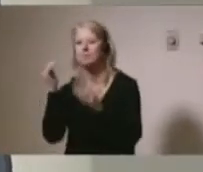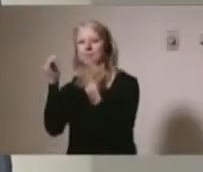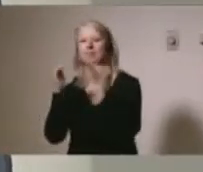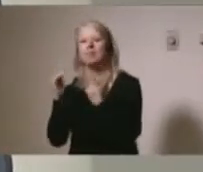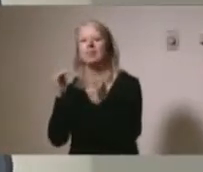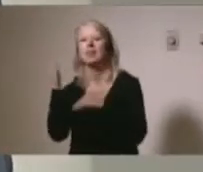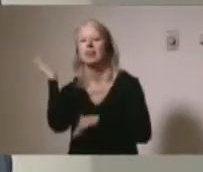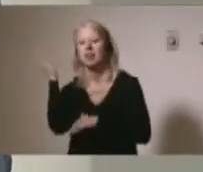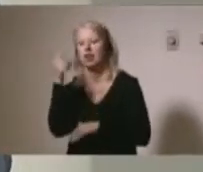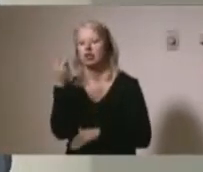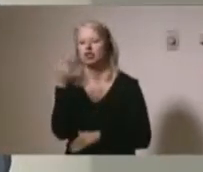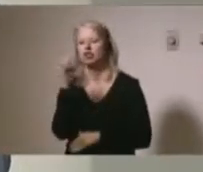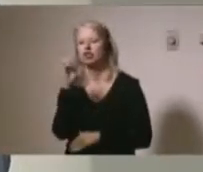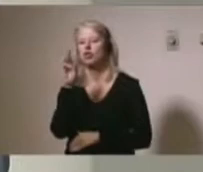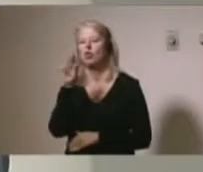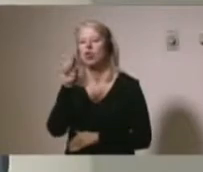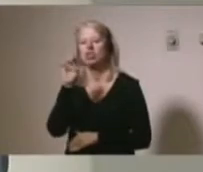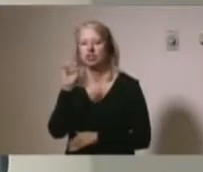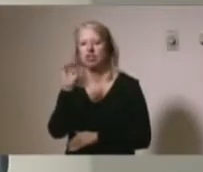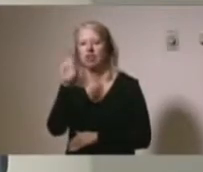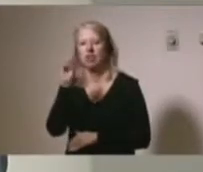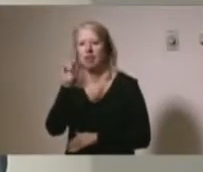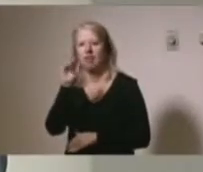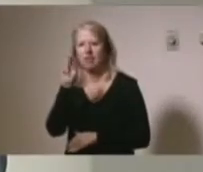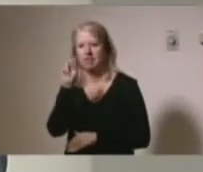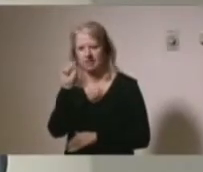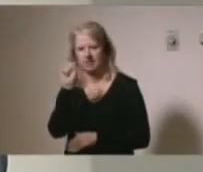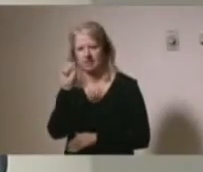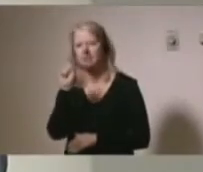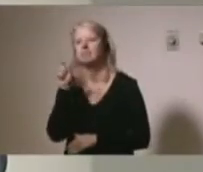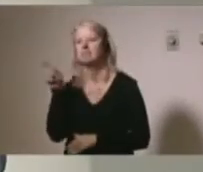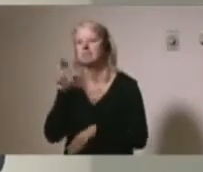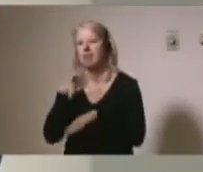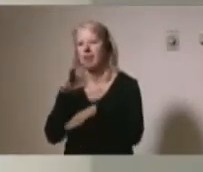Postal Logistic Organizer for the EPMU,